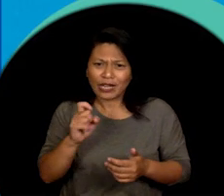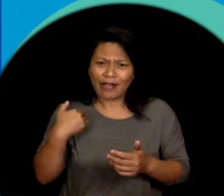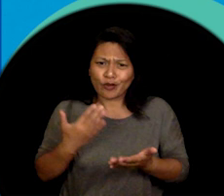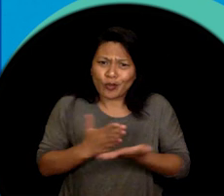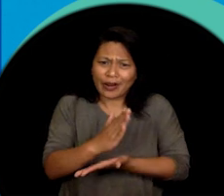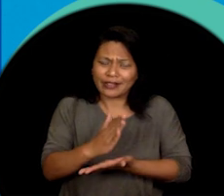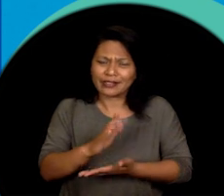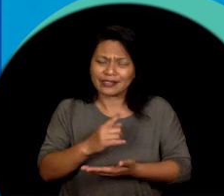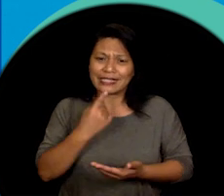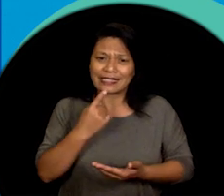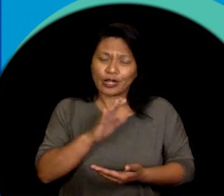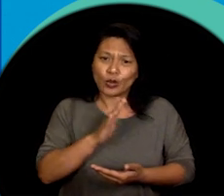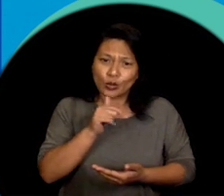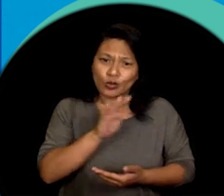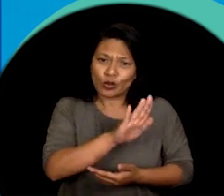you are.